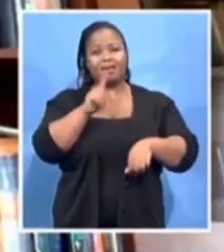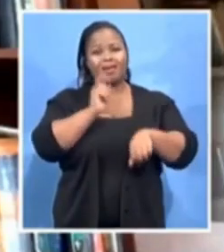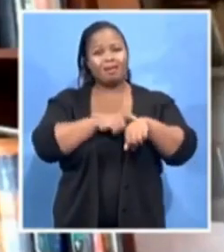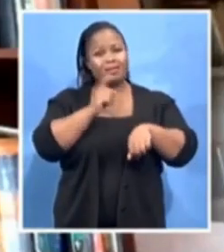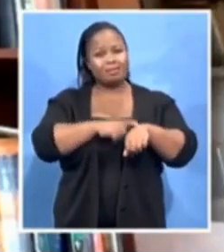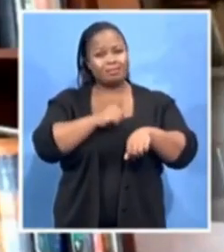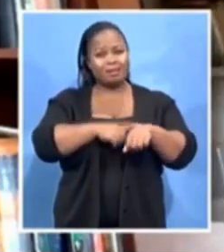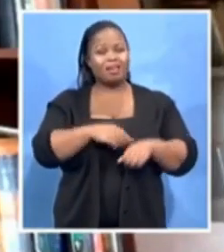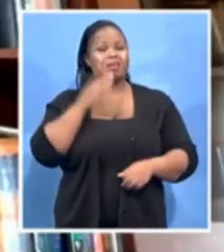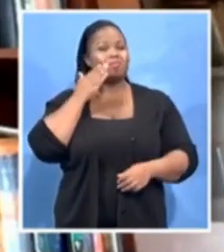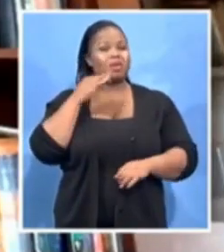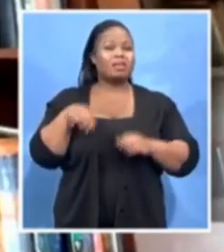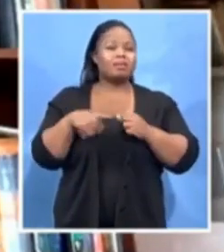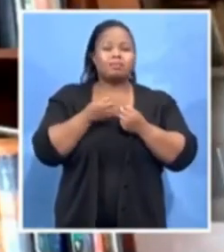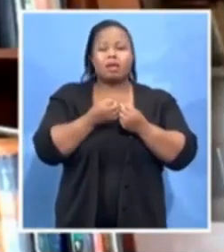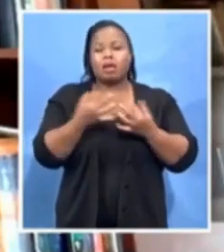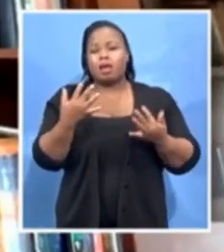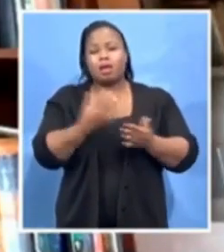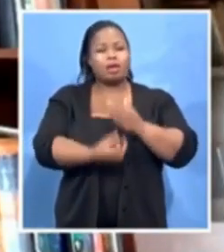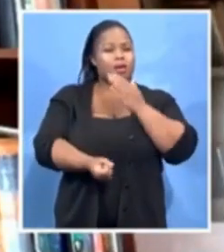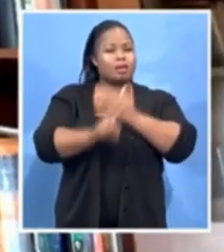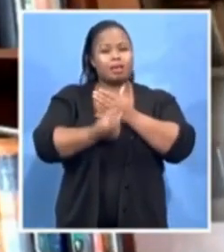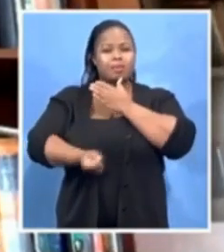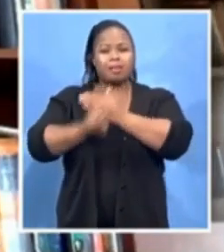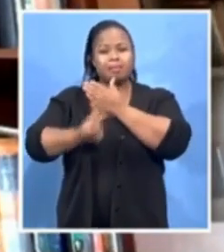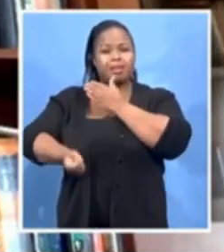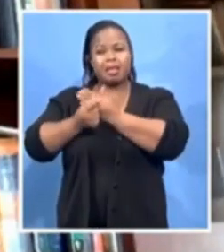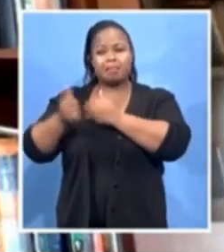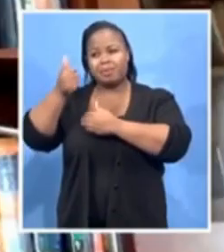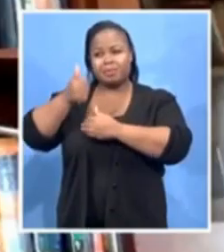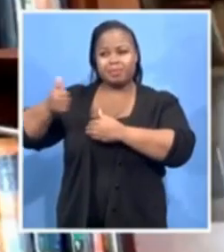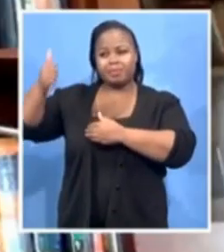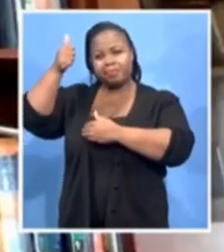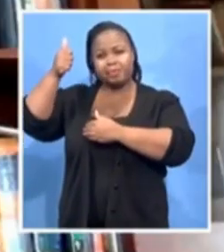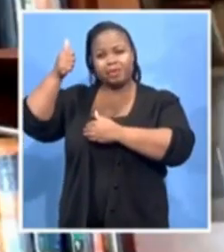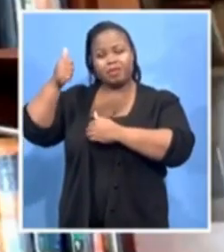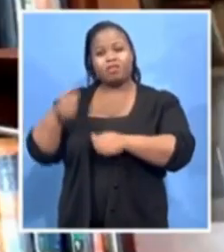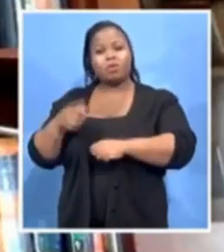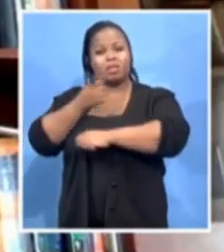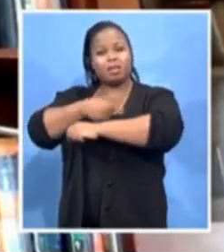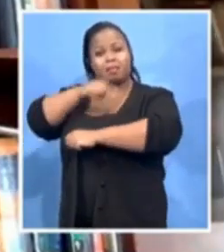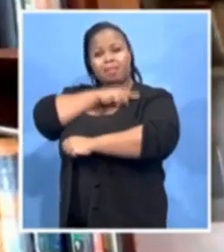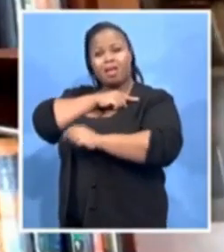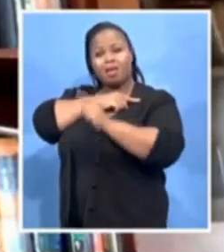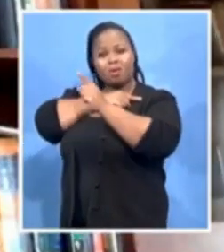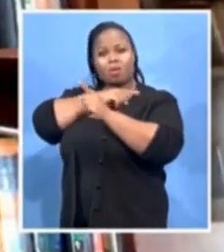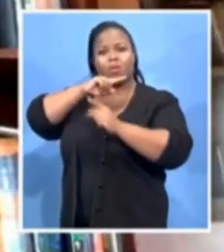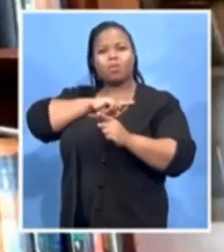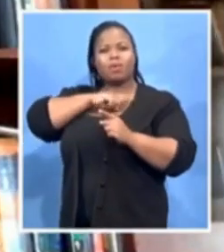of the colonial powers, is that the era of assassinations and